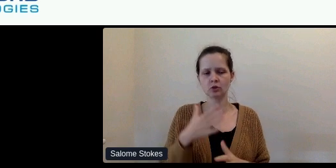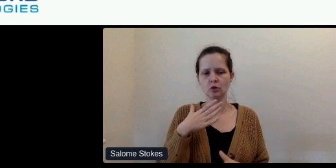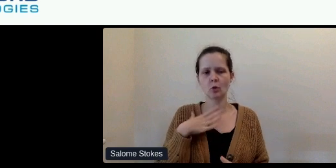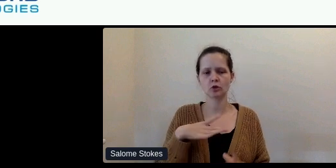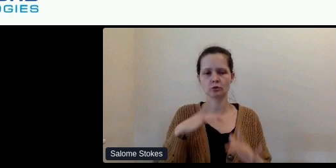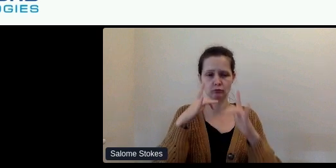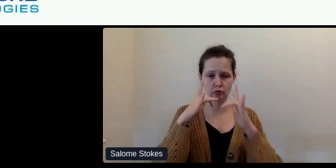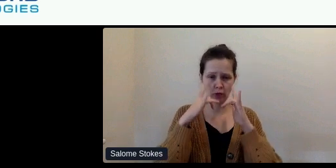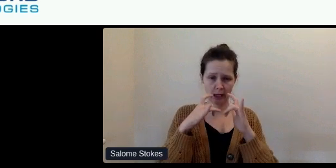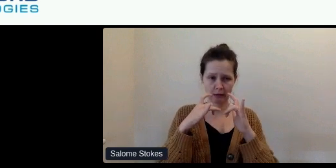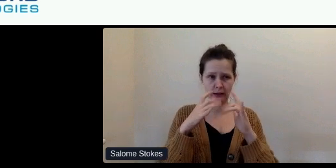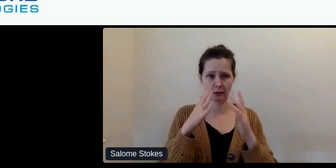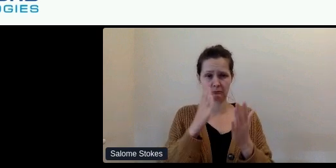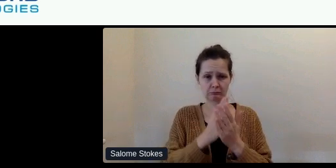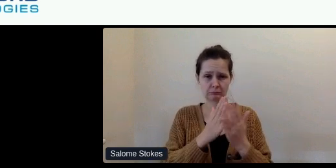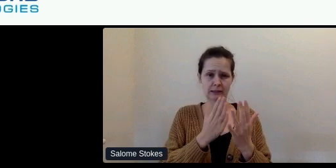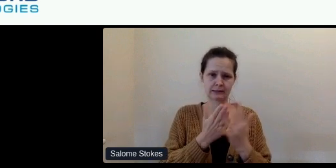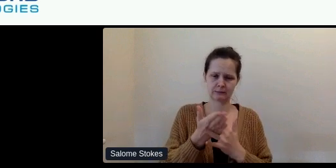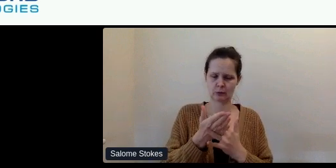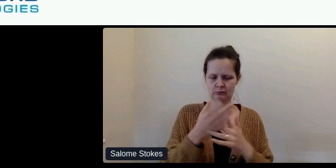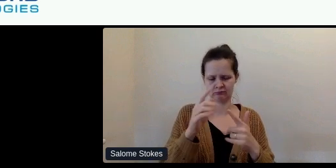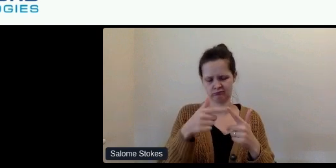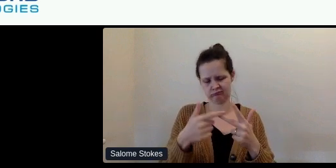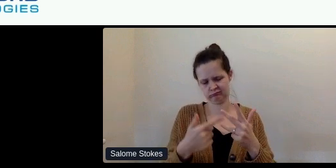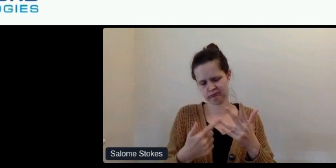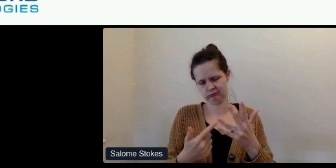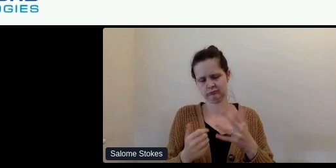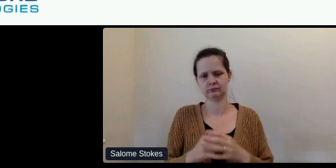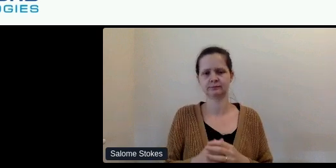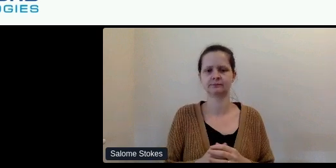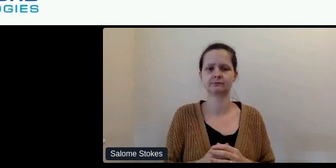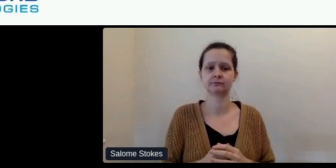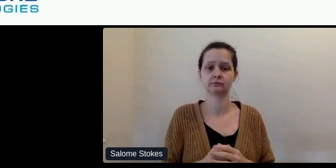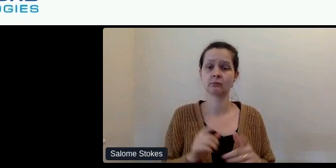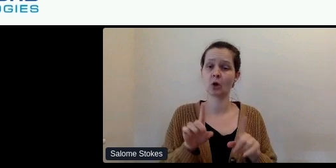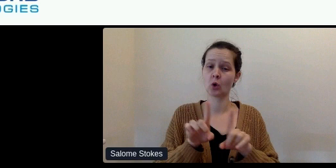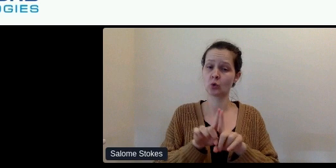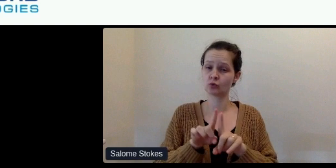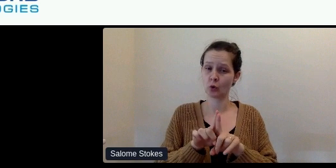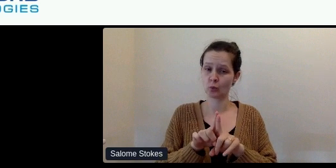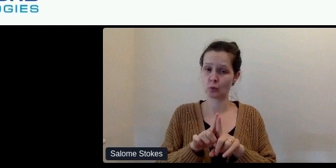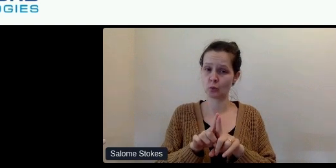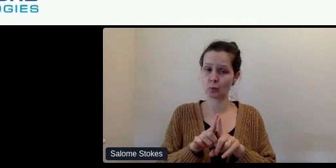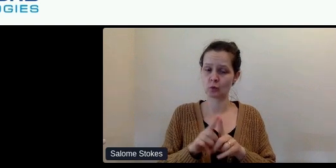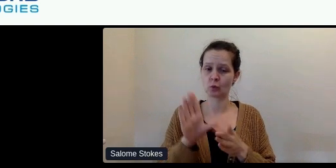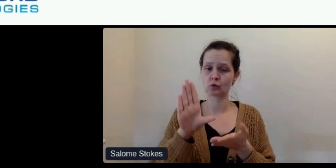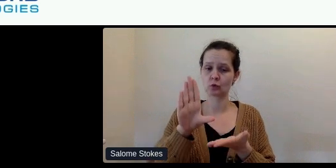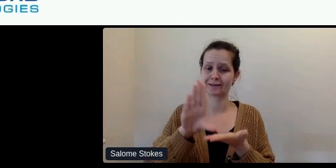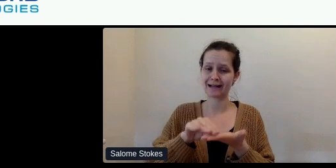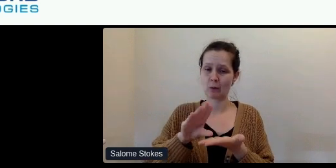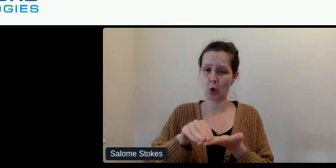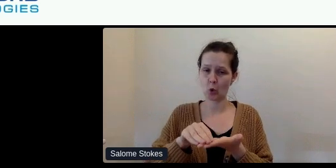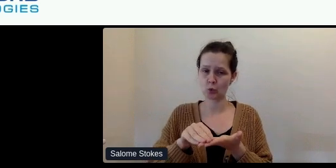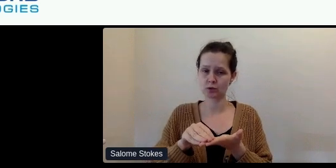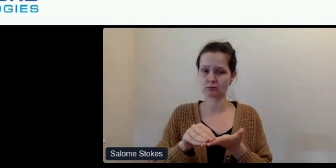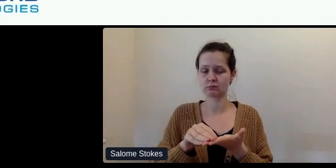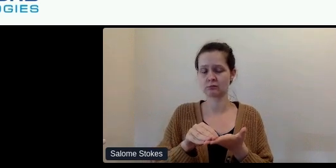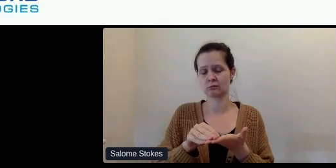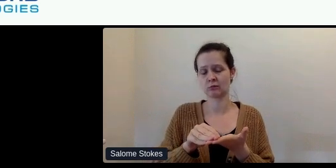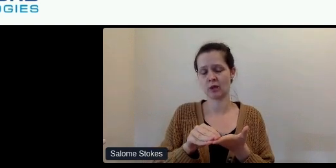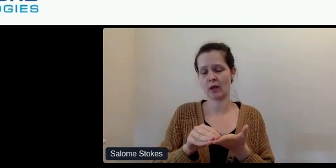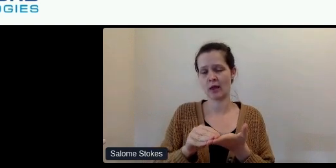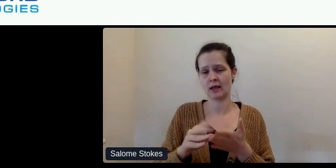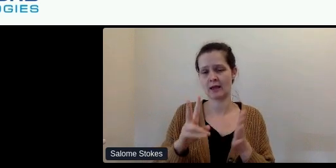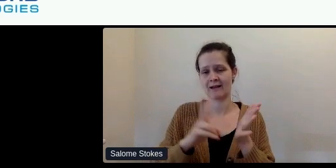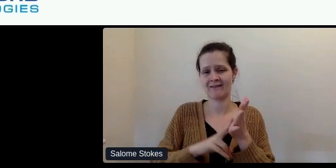standards. It's also useful to be able to download a detailed validation report. And on the back of the slide